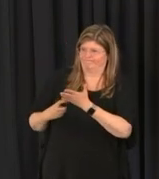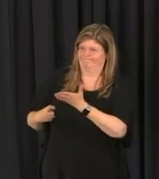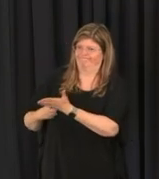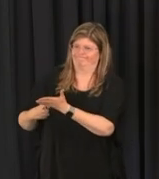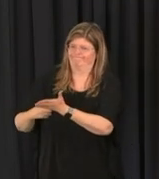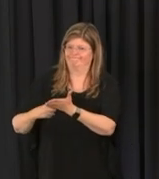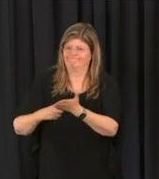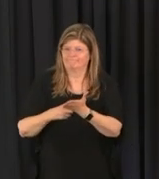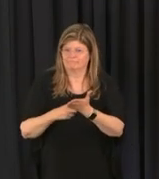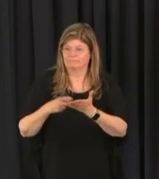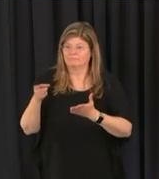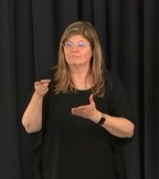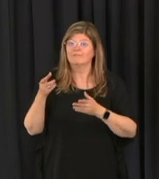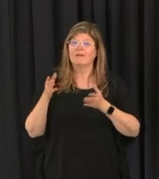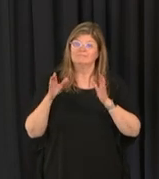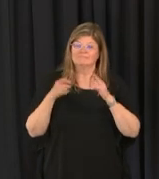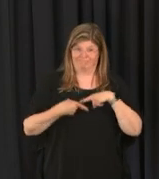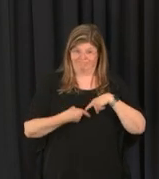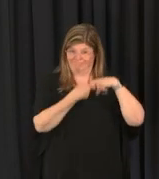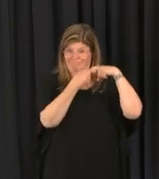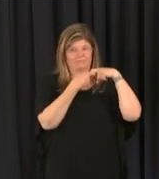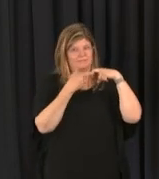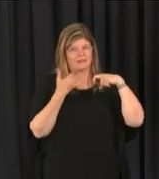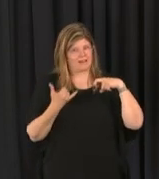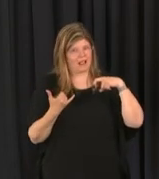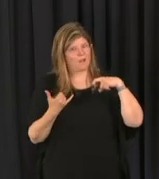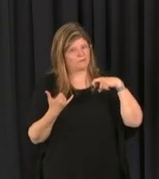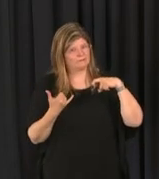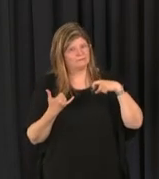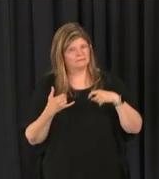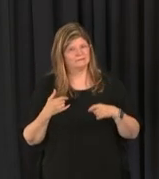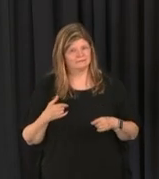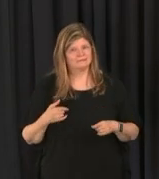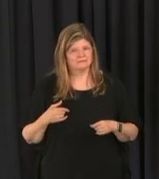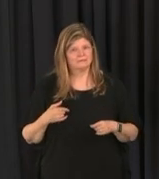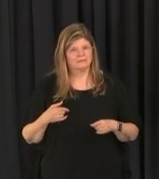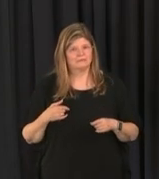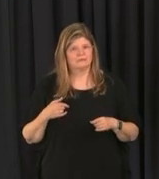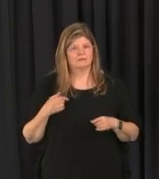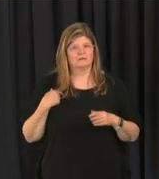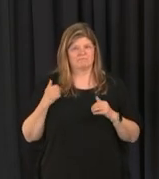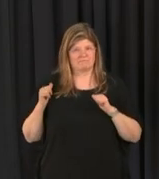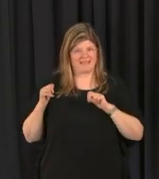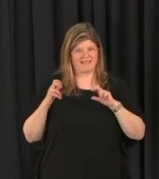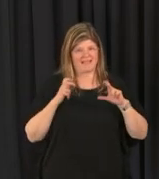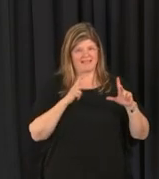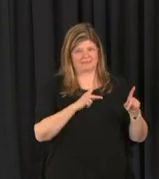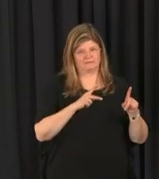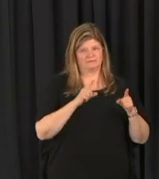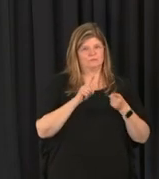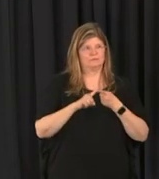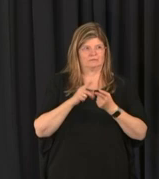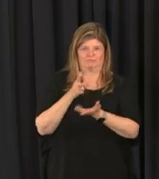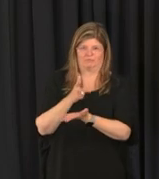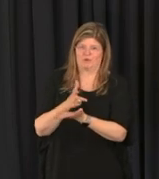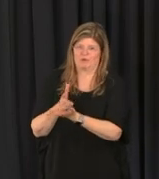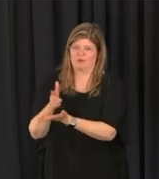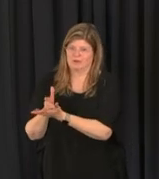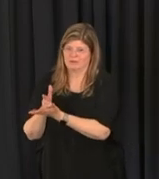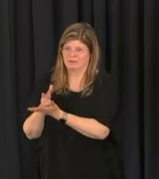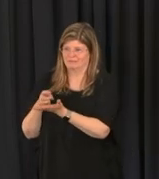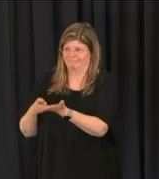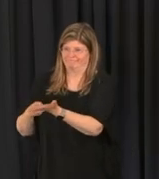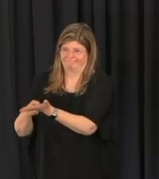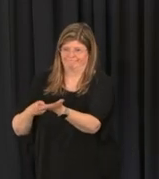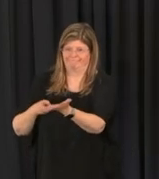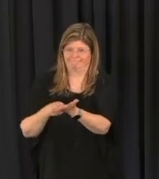district. I've asked DPW to focus on several areas, but you should expect, as we have